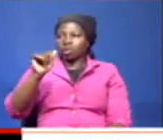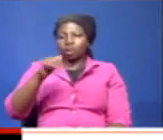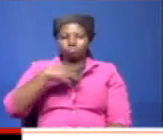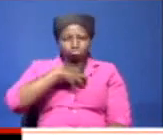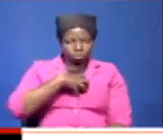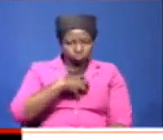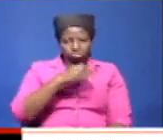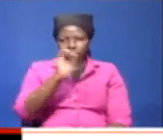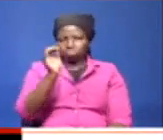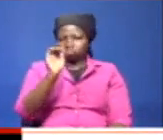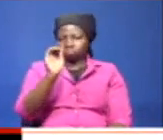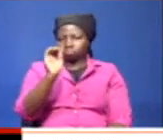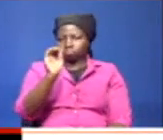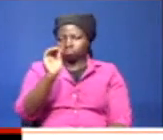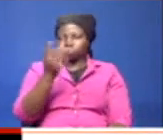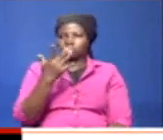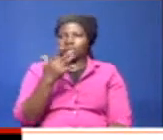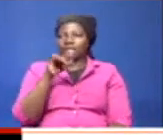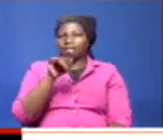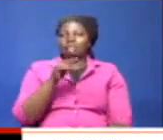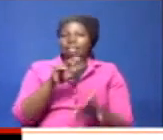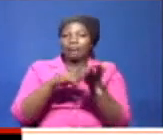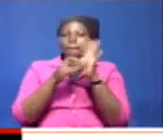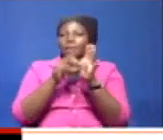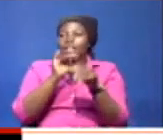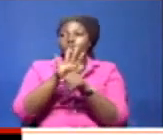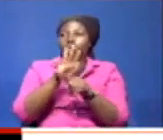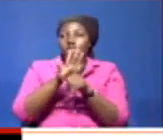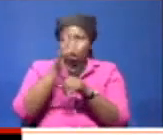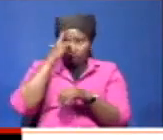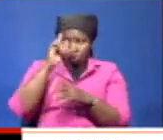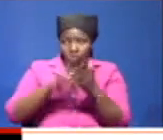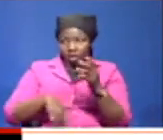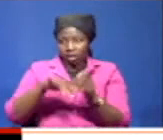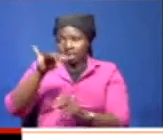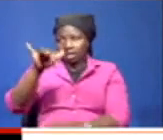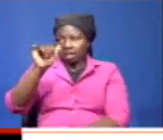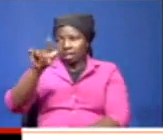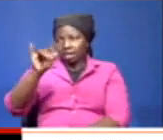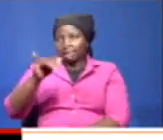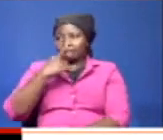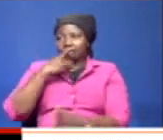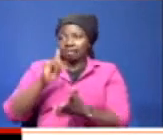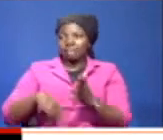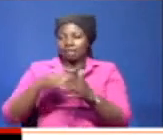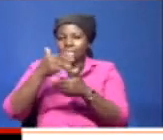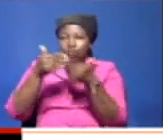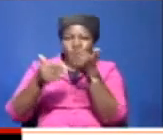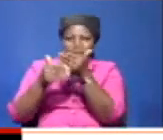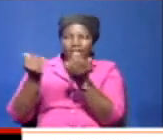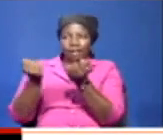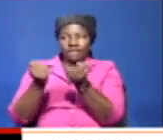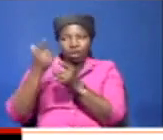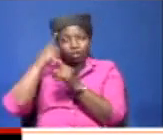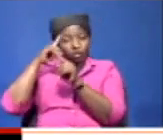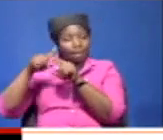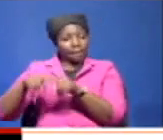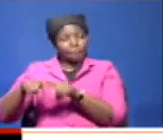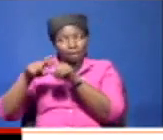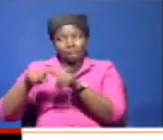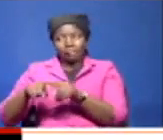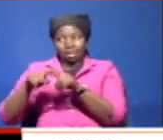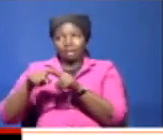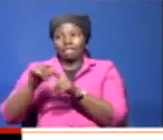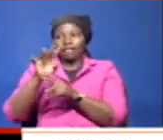So that is saying a lot for what Yari was saying about building the car for reliability. The Fords and